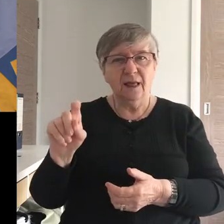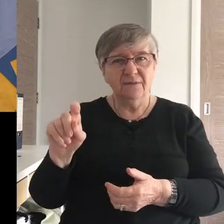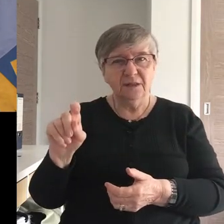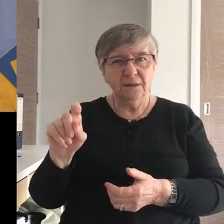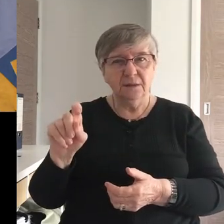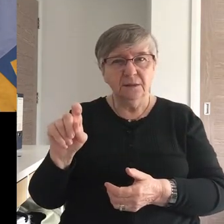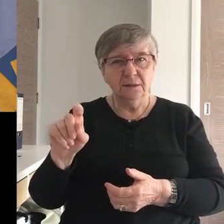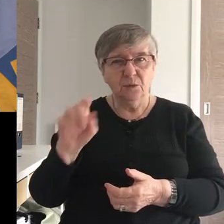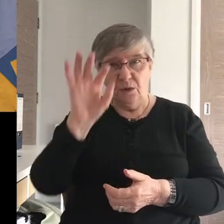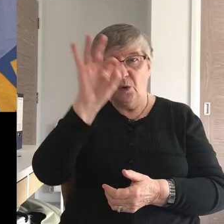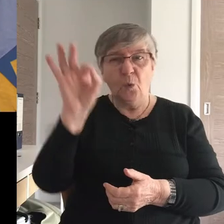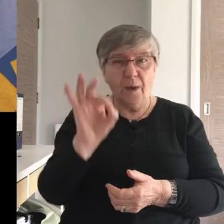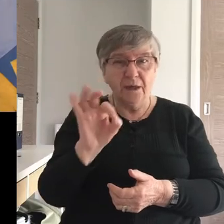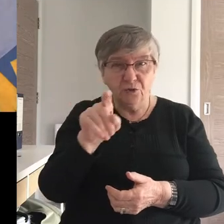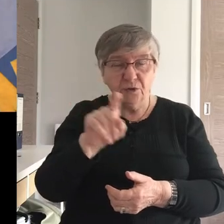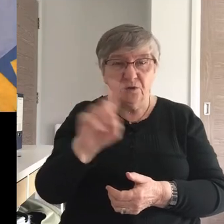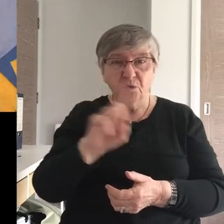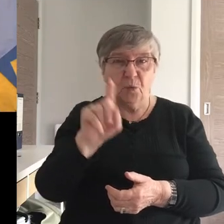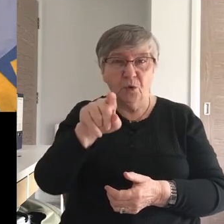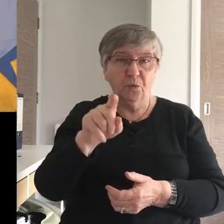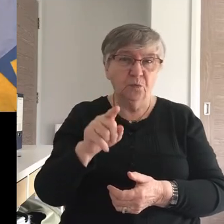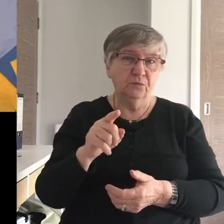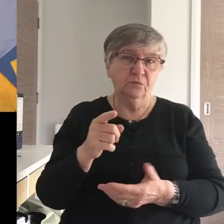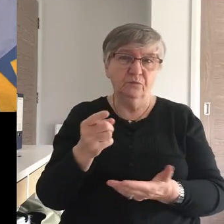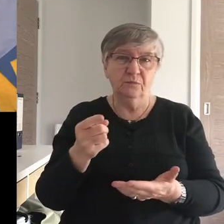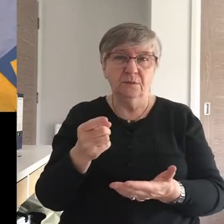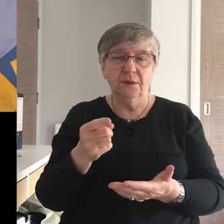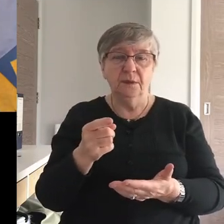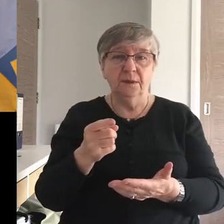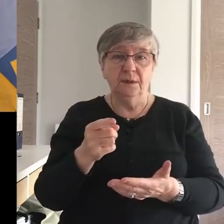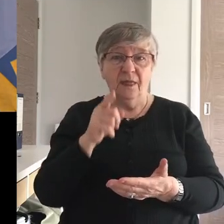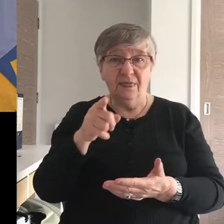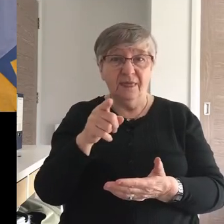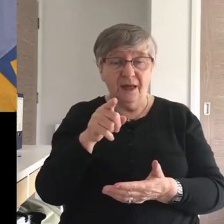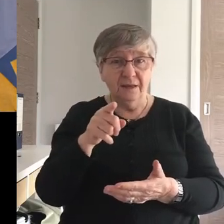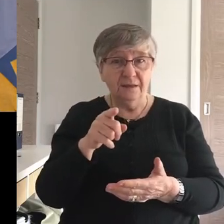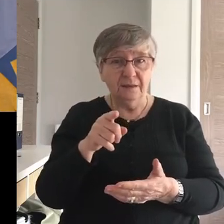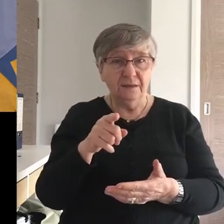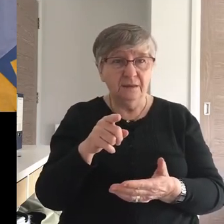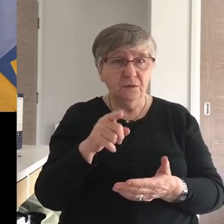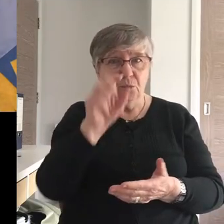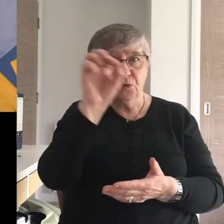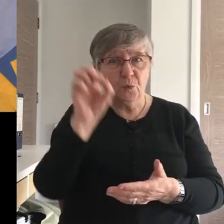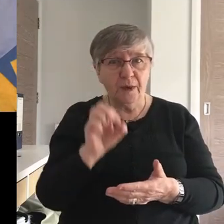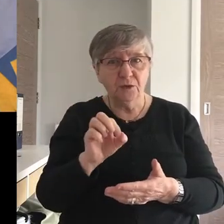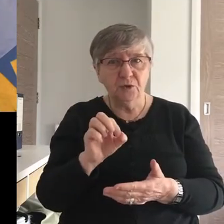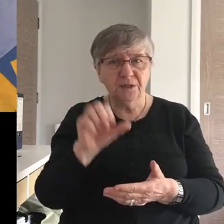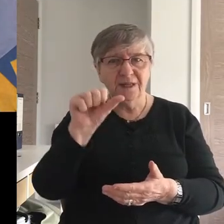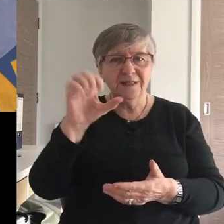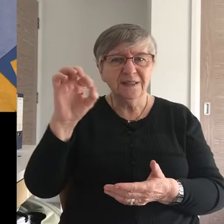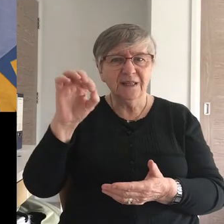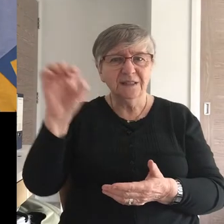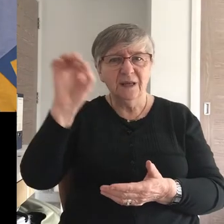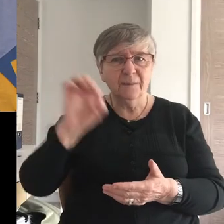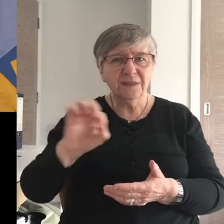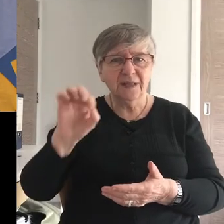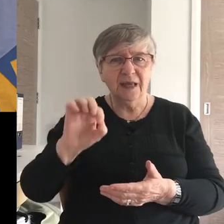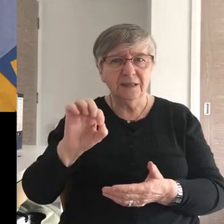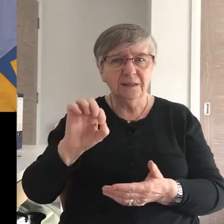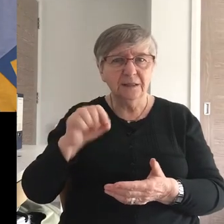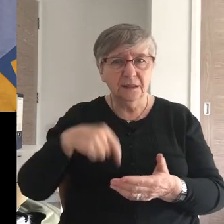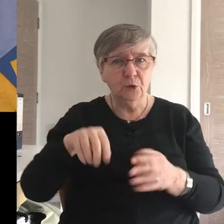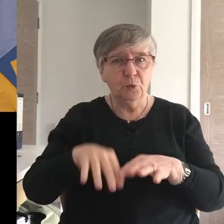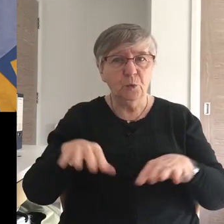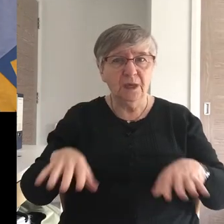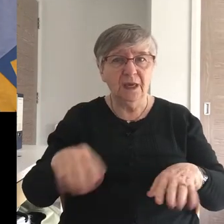2011. In that census, approximately 60% of the people in the UK said that they were